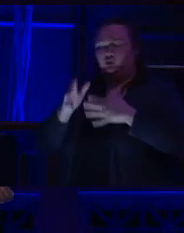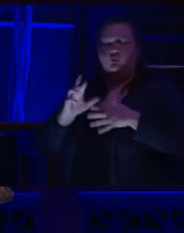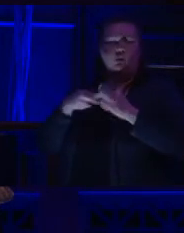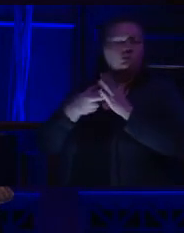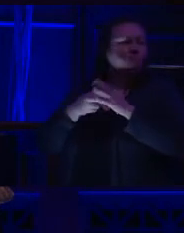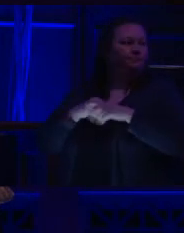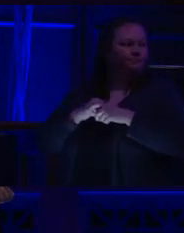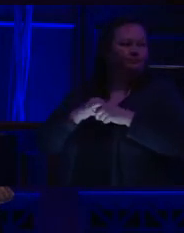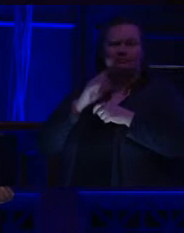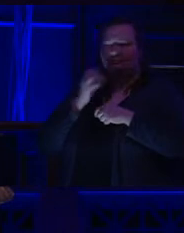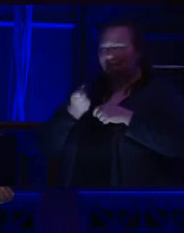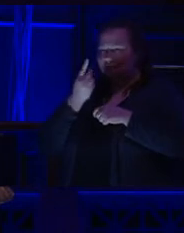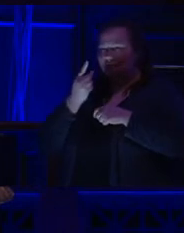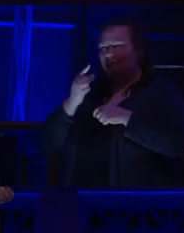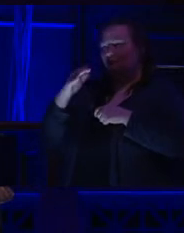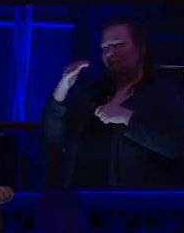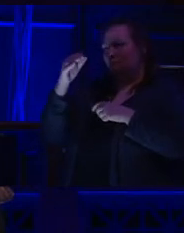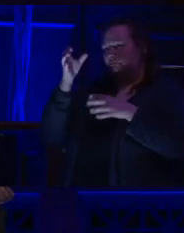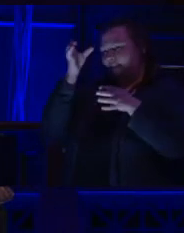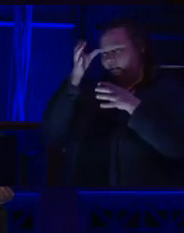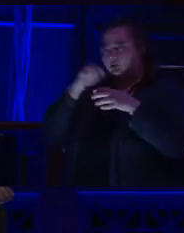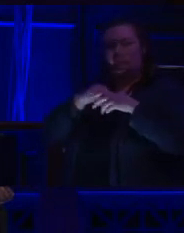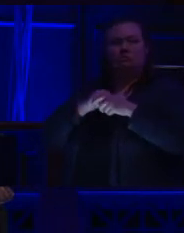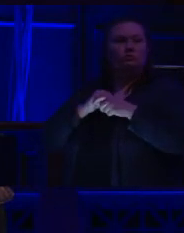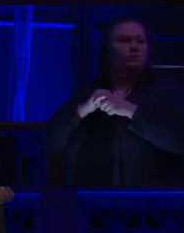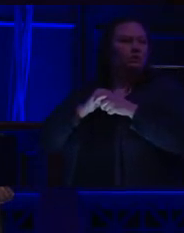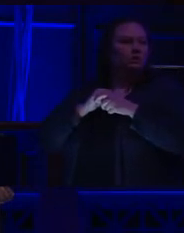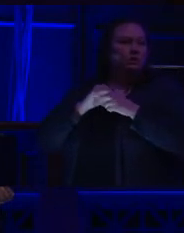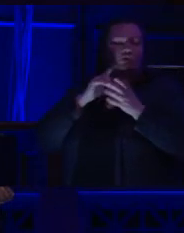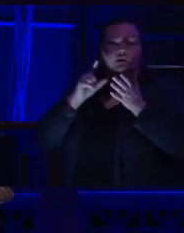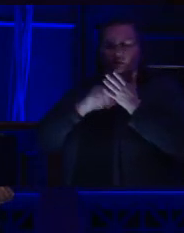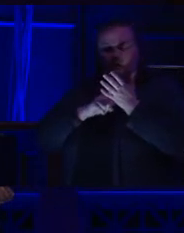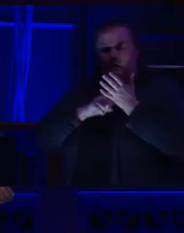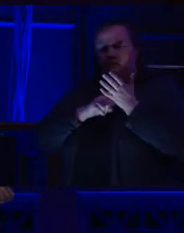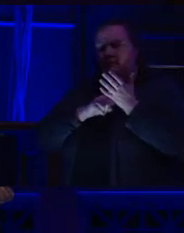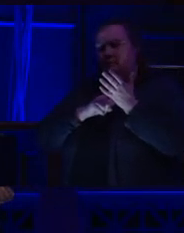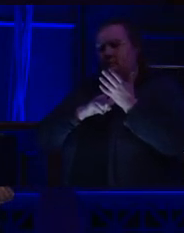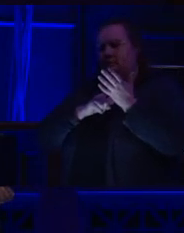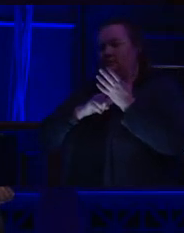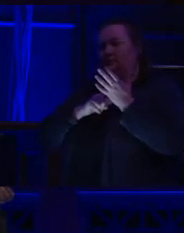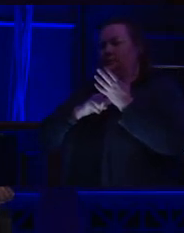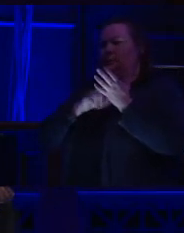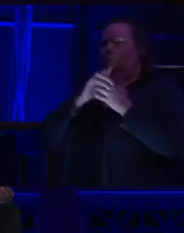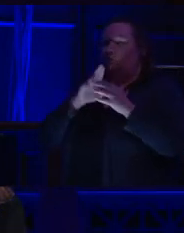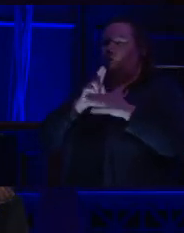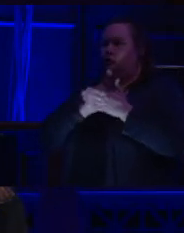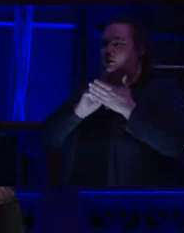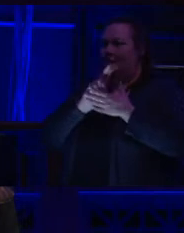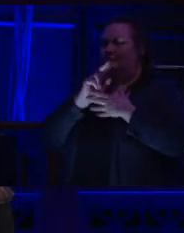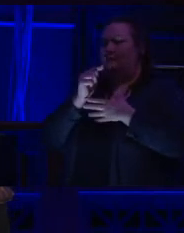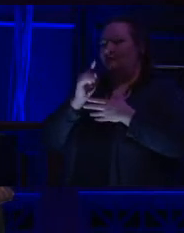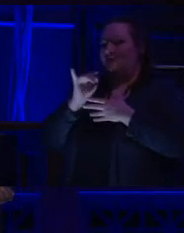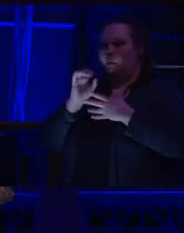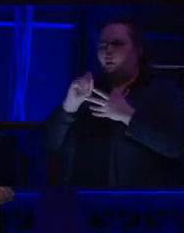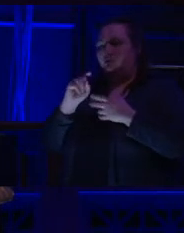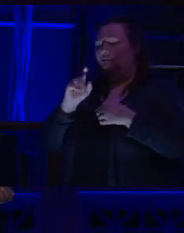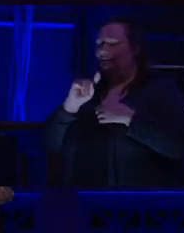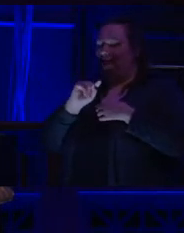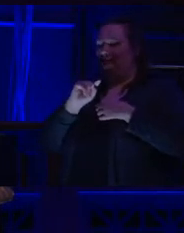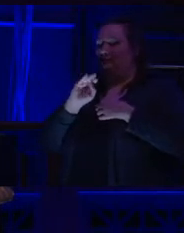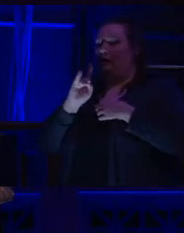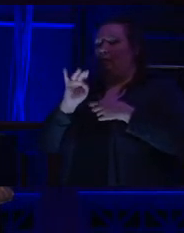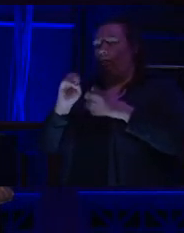He understands knowledge and science. He recognized the important role of university as temples of knowledge, and